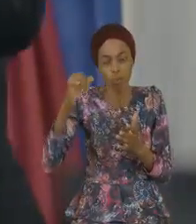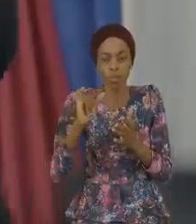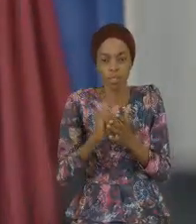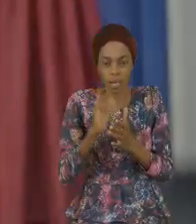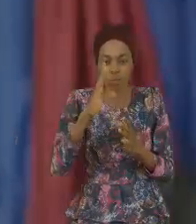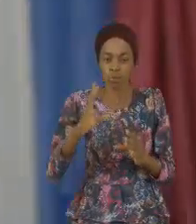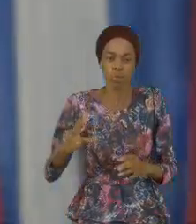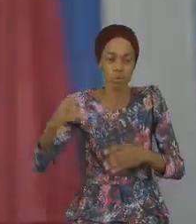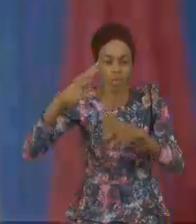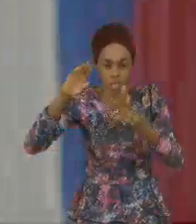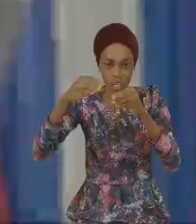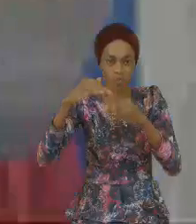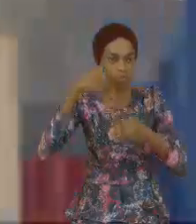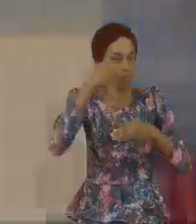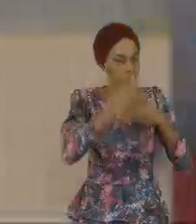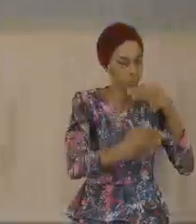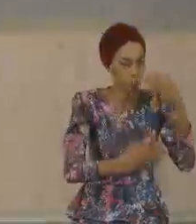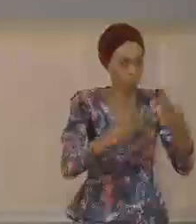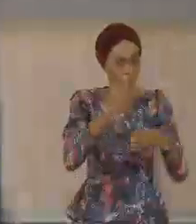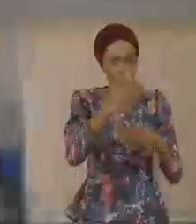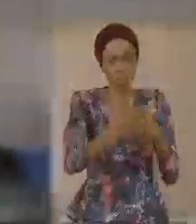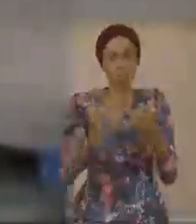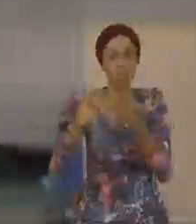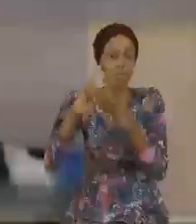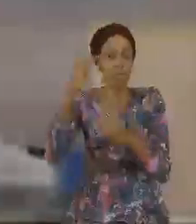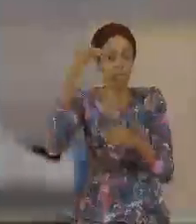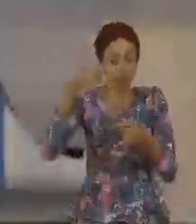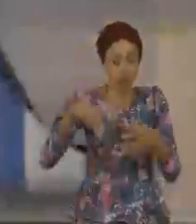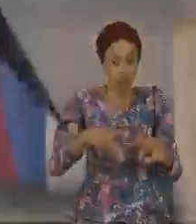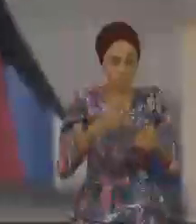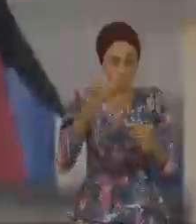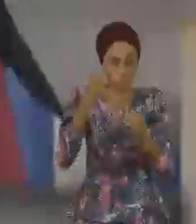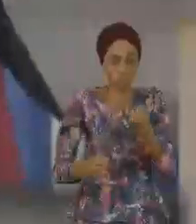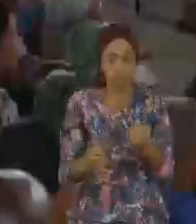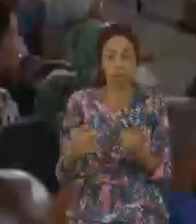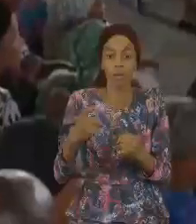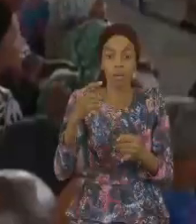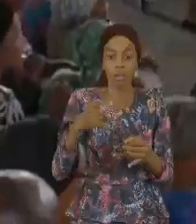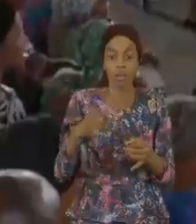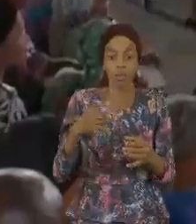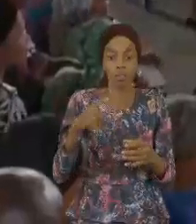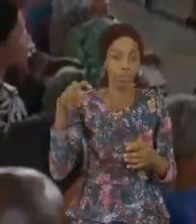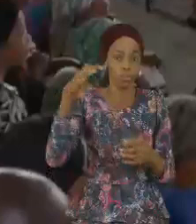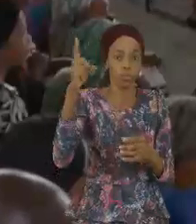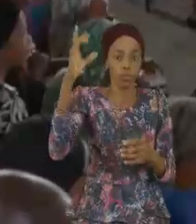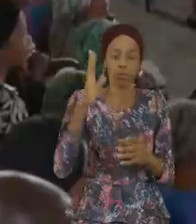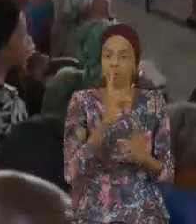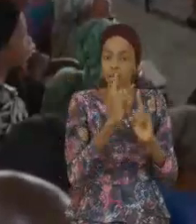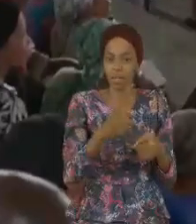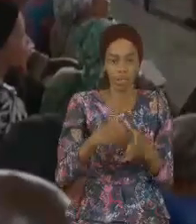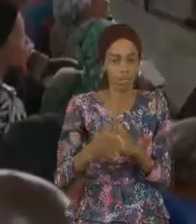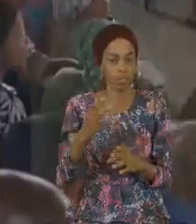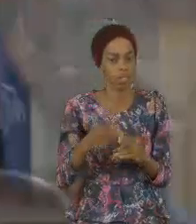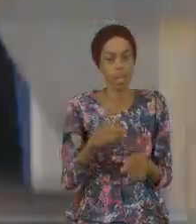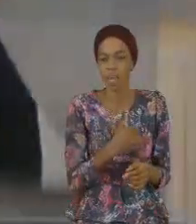progress along the way to the end of the journey, the Lord will answer. Amen. Whatsoever he